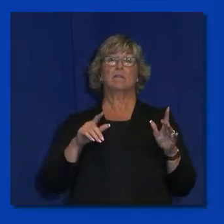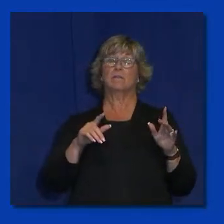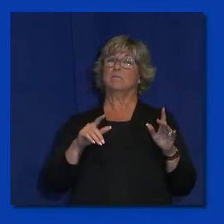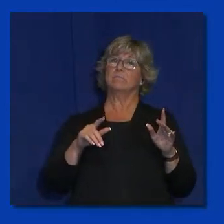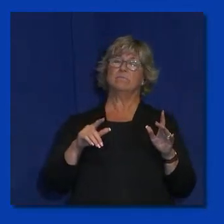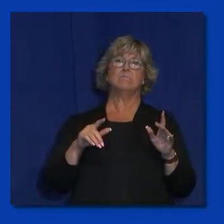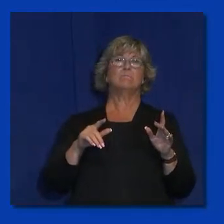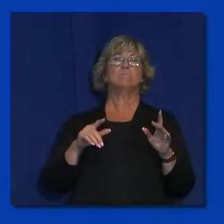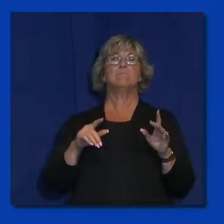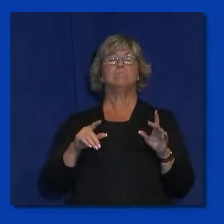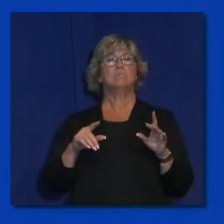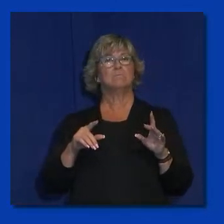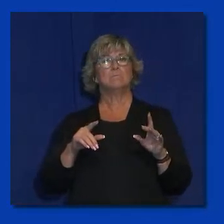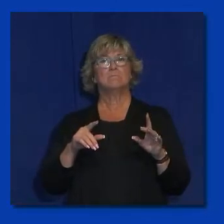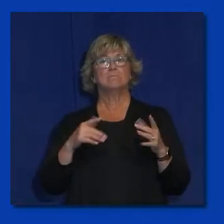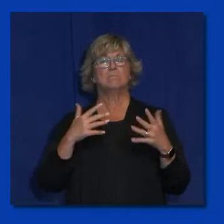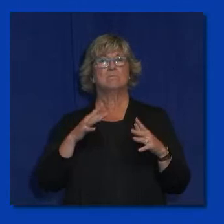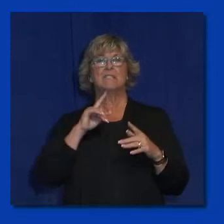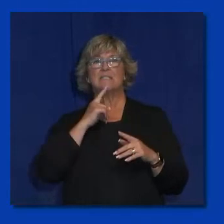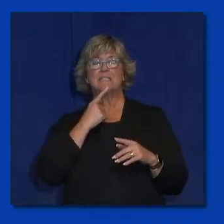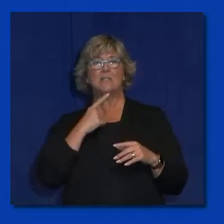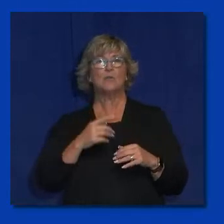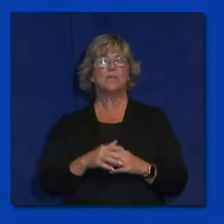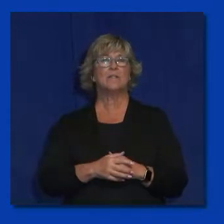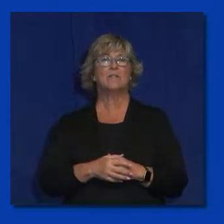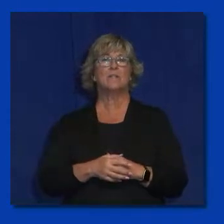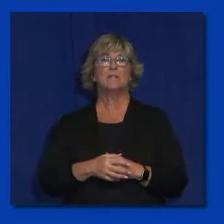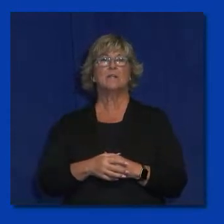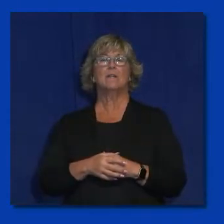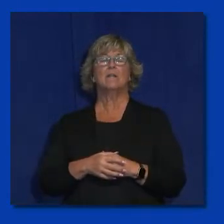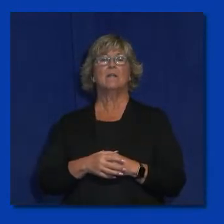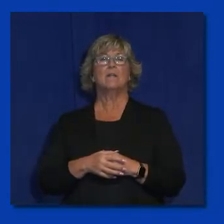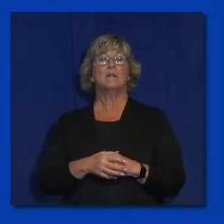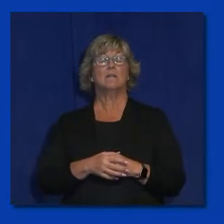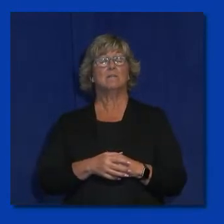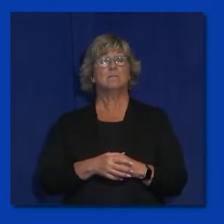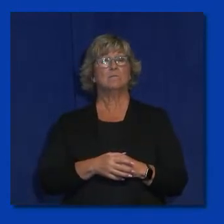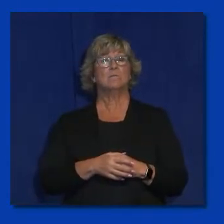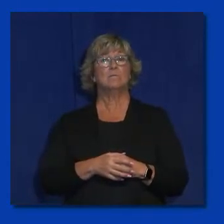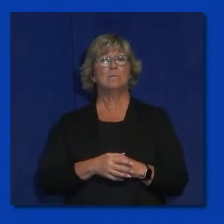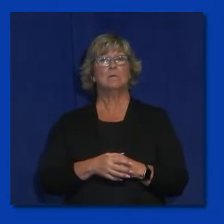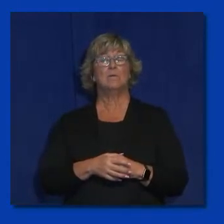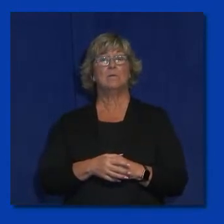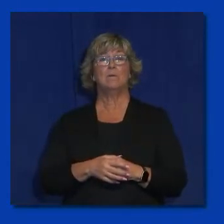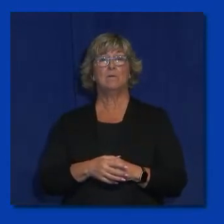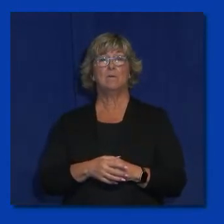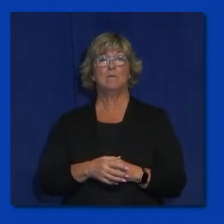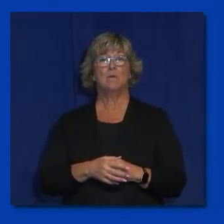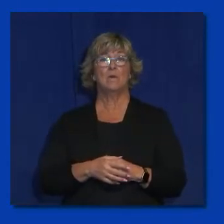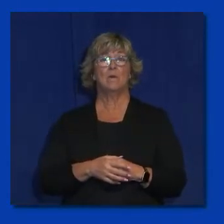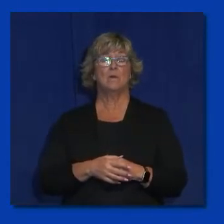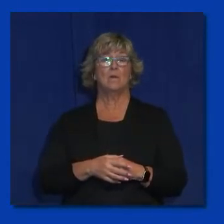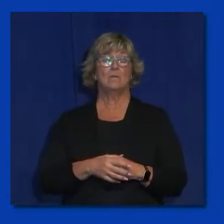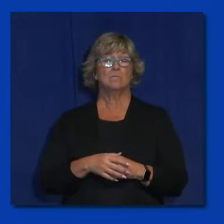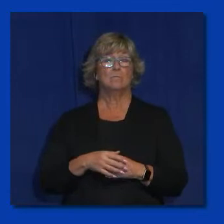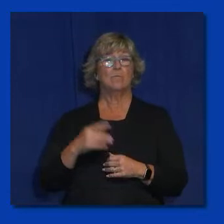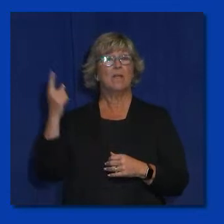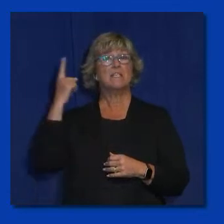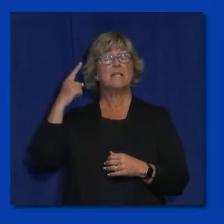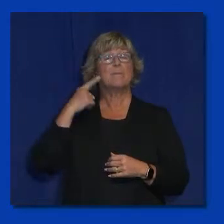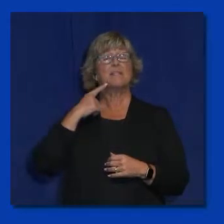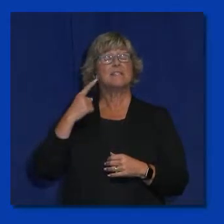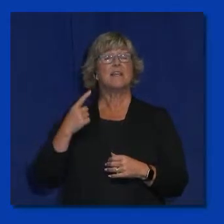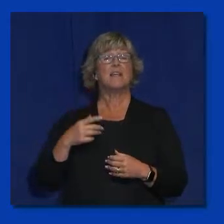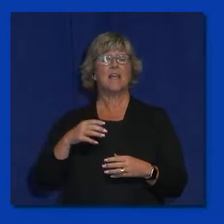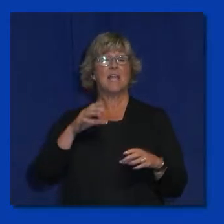1,000. The vernacular baseball. She is, as I think Mr. Watson once said,